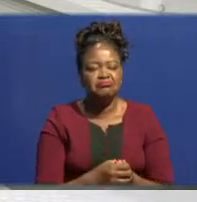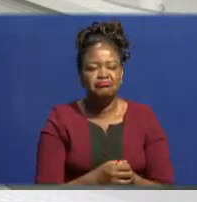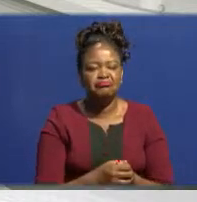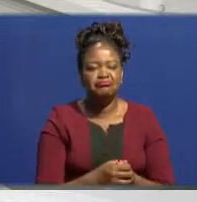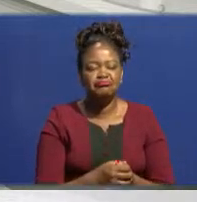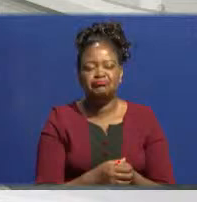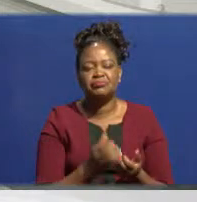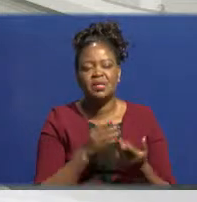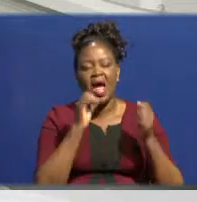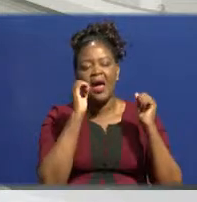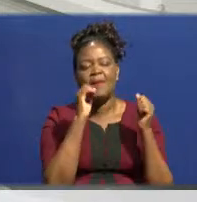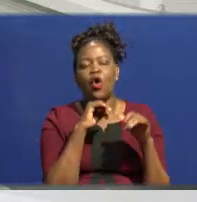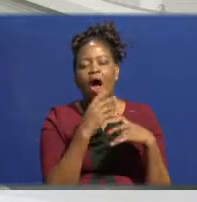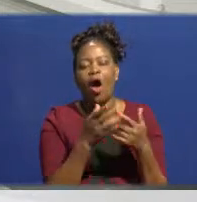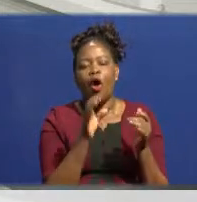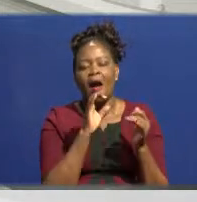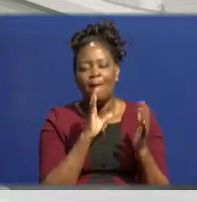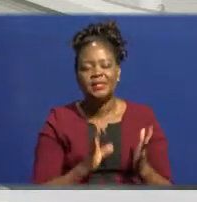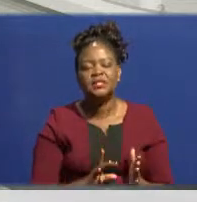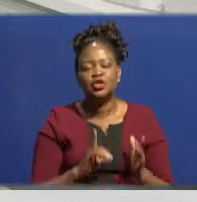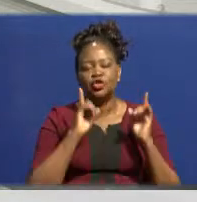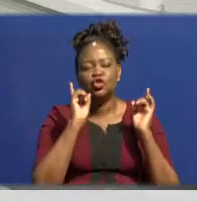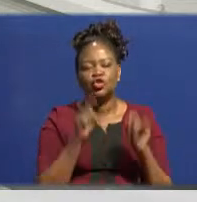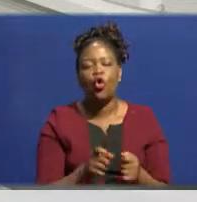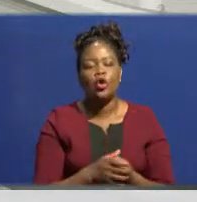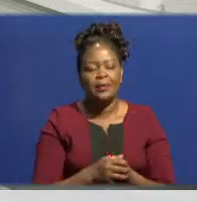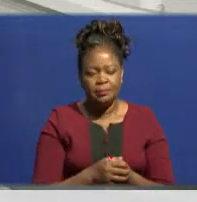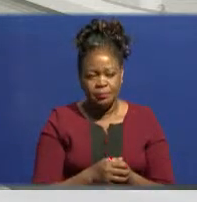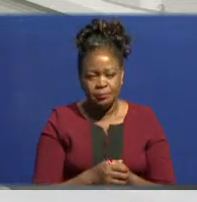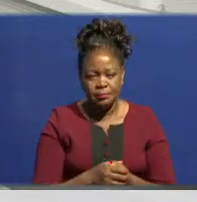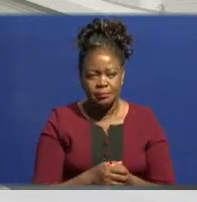ground in regards to how even commissioners